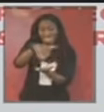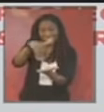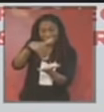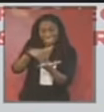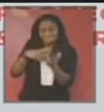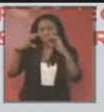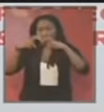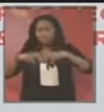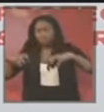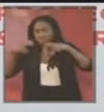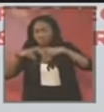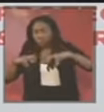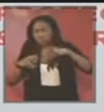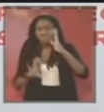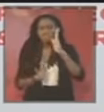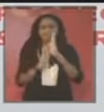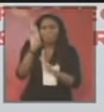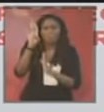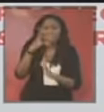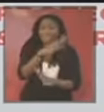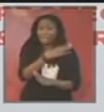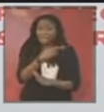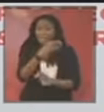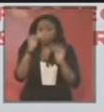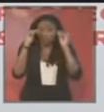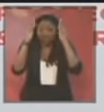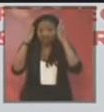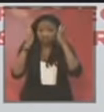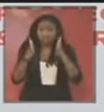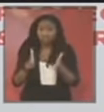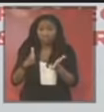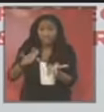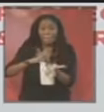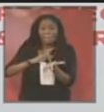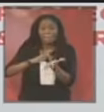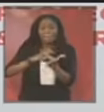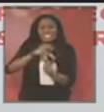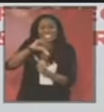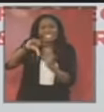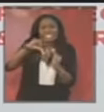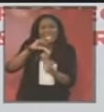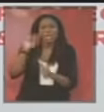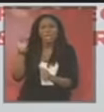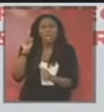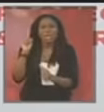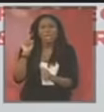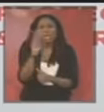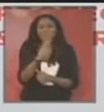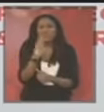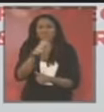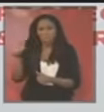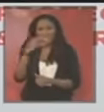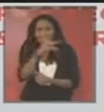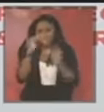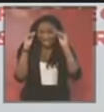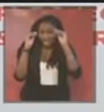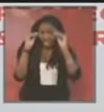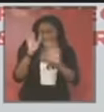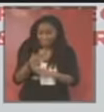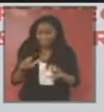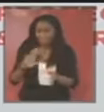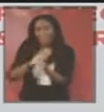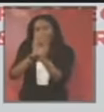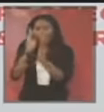Development, and a professor in the Faculty of Medical Sciences at the University of the West Indies. We will begin with